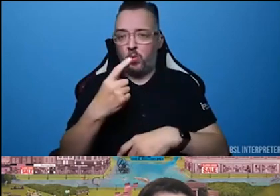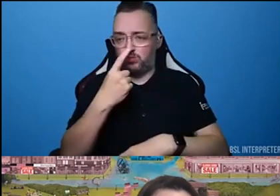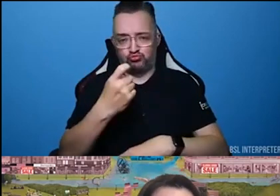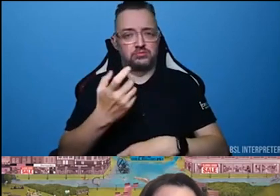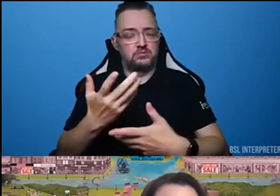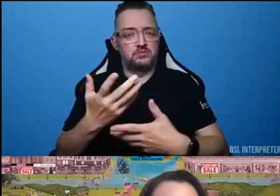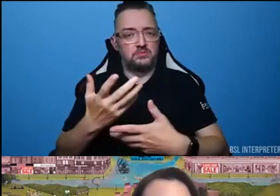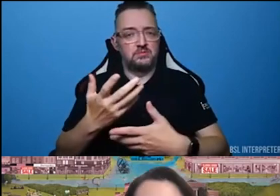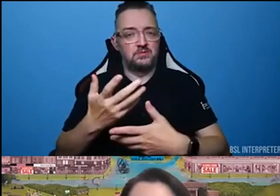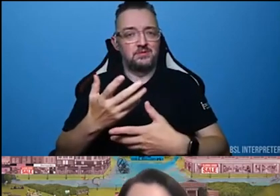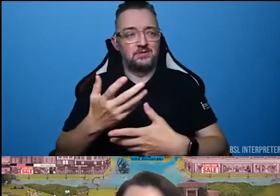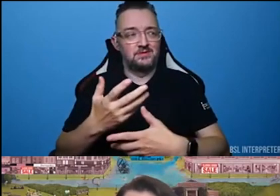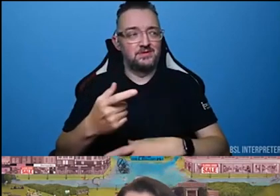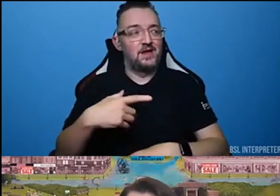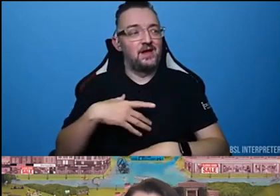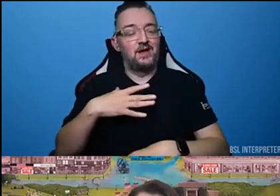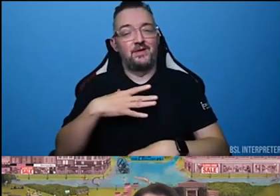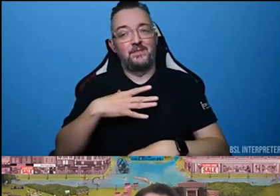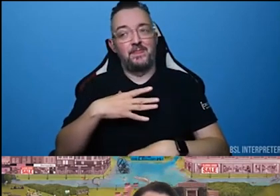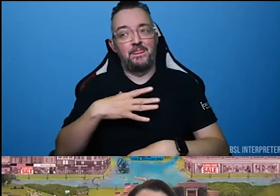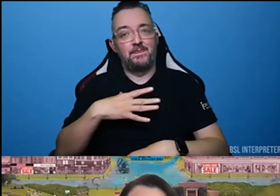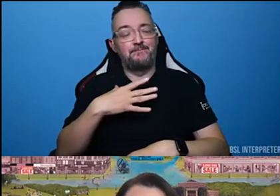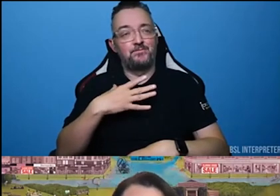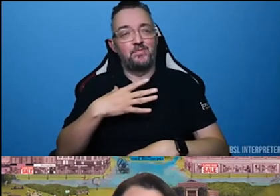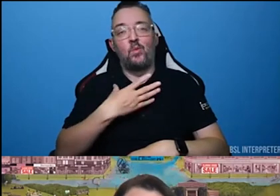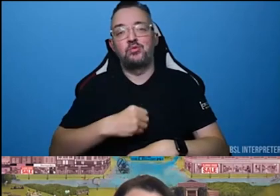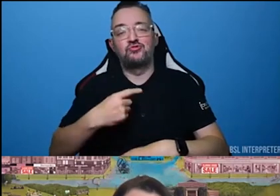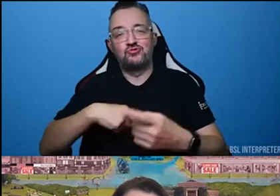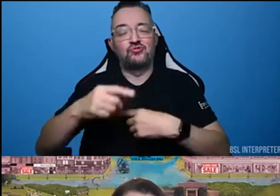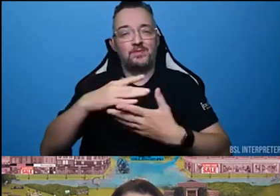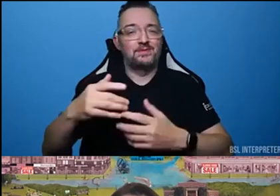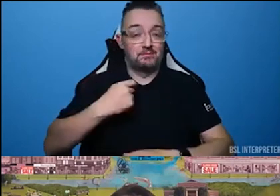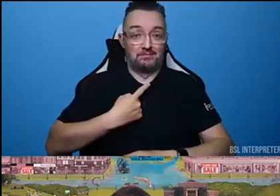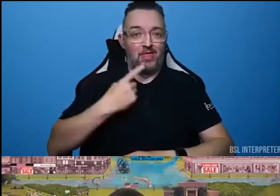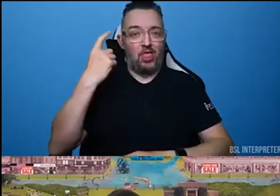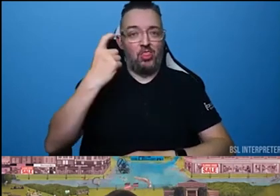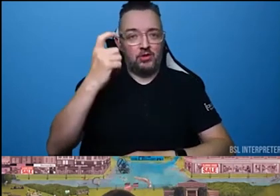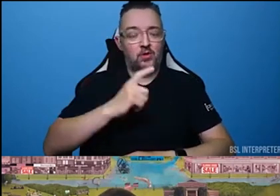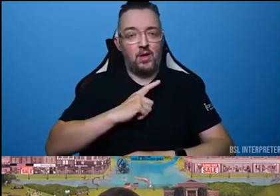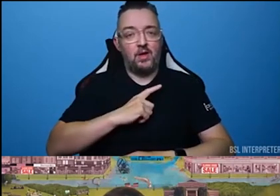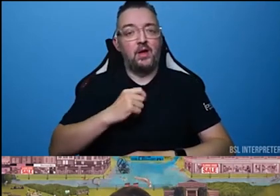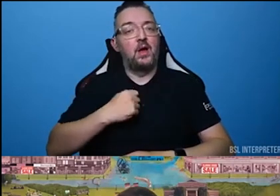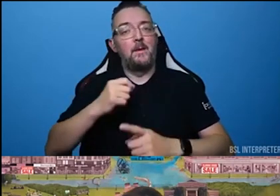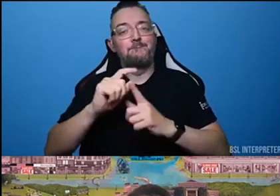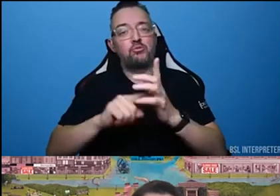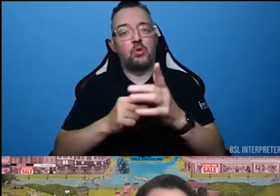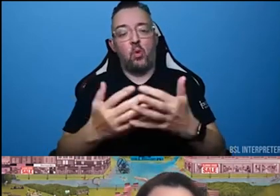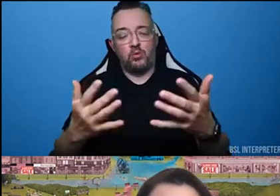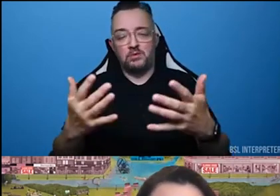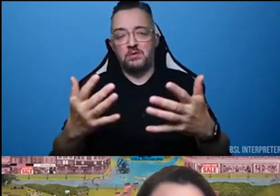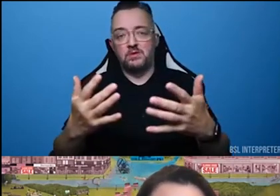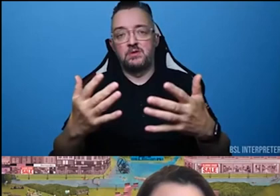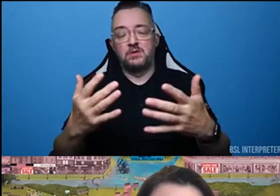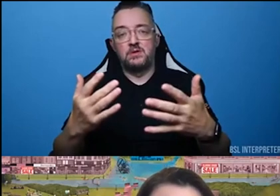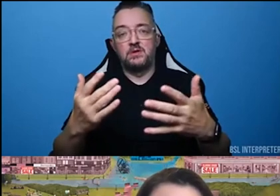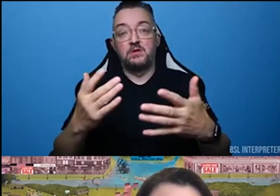I wish I had thought of that, and actually that was a question we considered because a lot of our project was about was